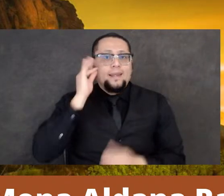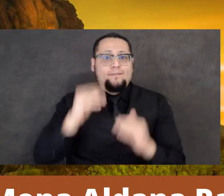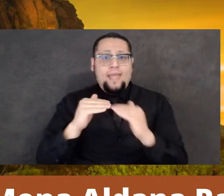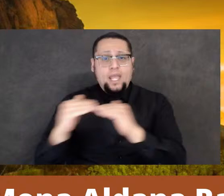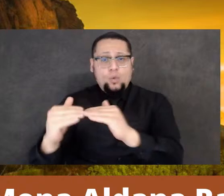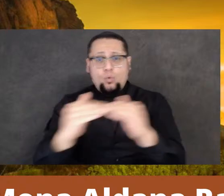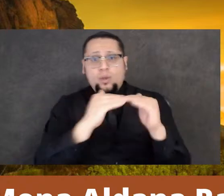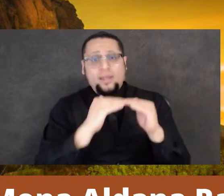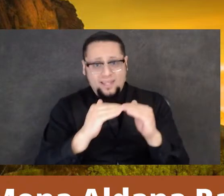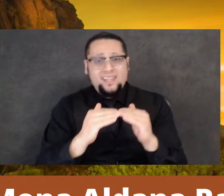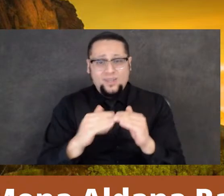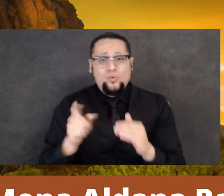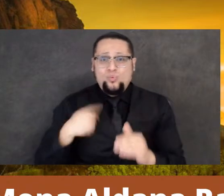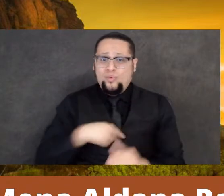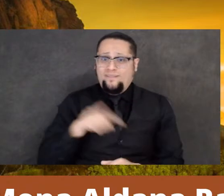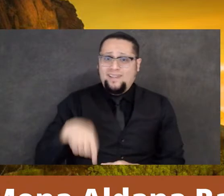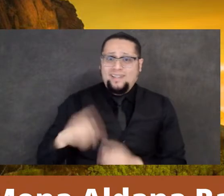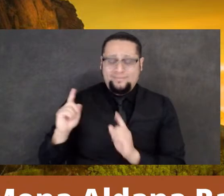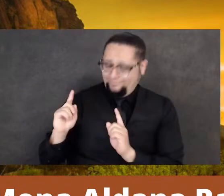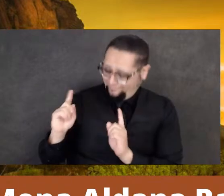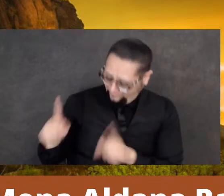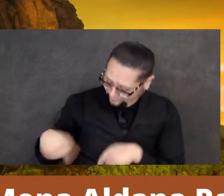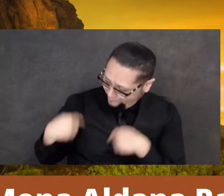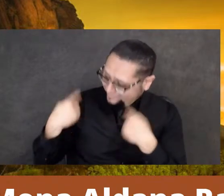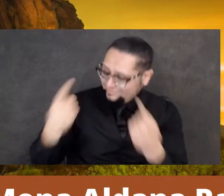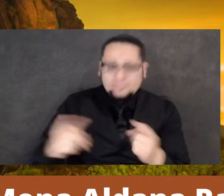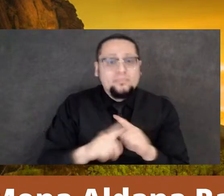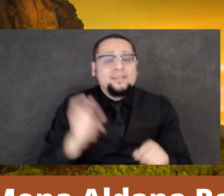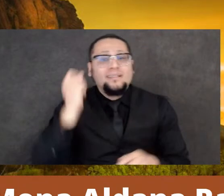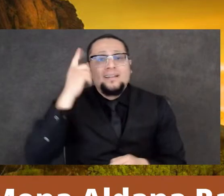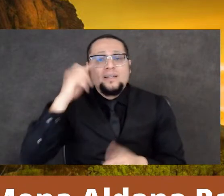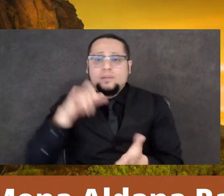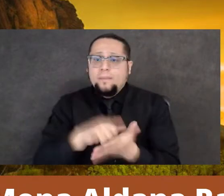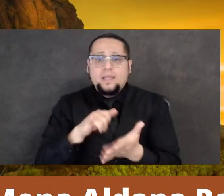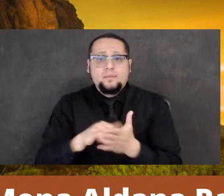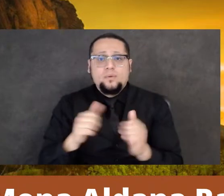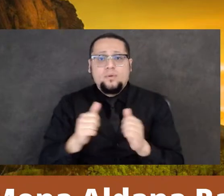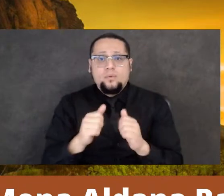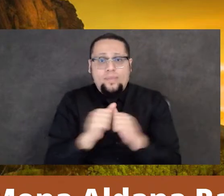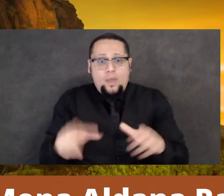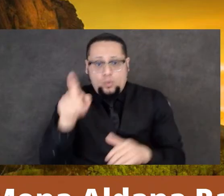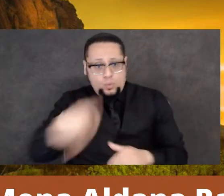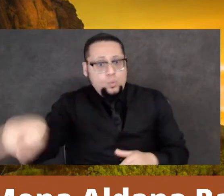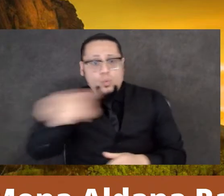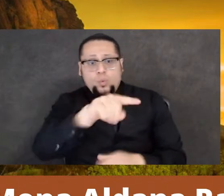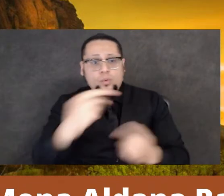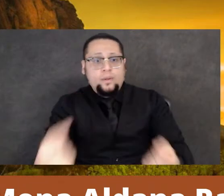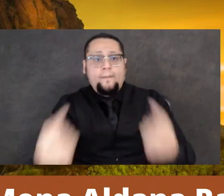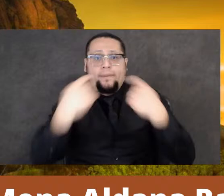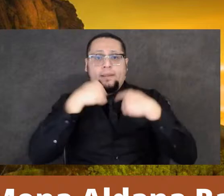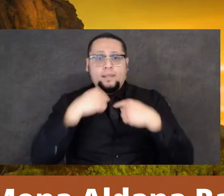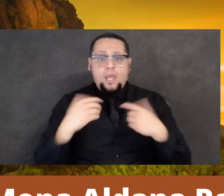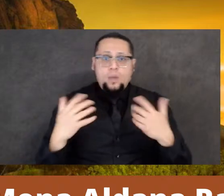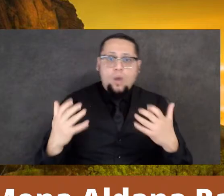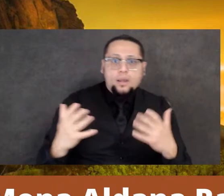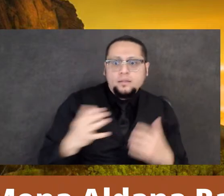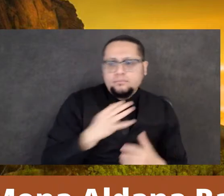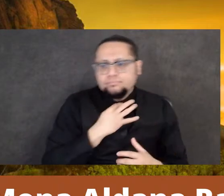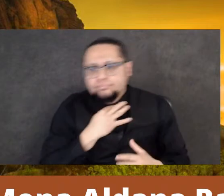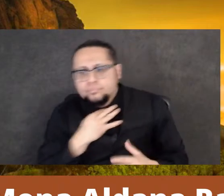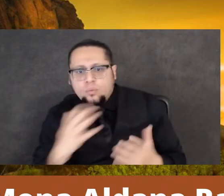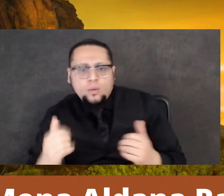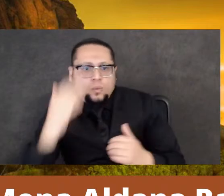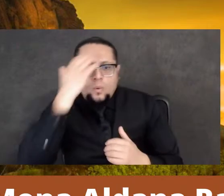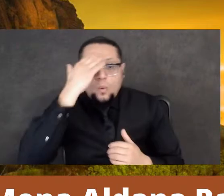long time coming. It could not have been made possible without each and every one of you coming in and wanting to be part of this. Now, this is just